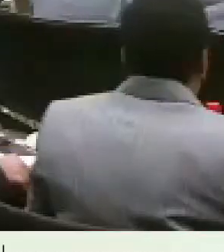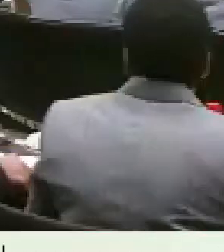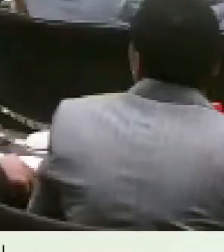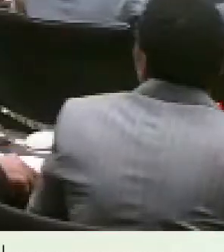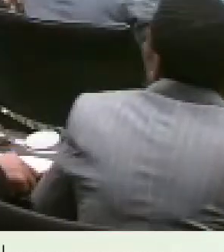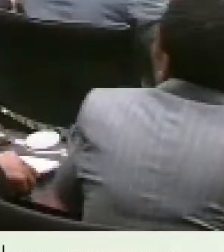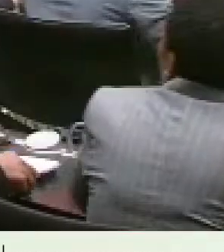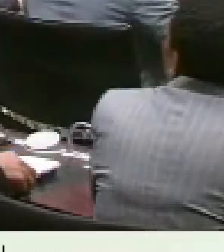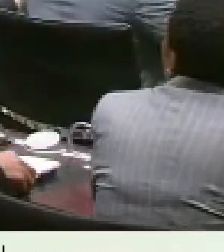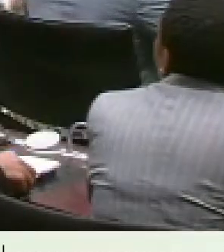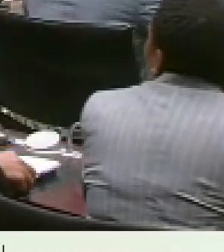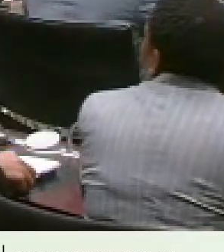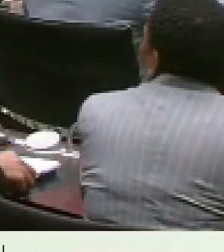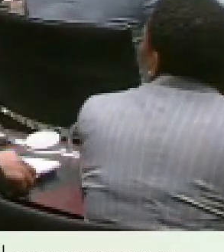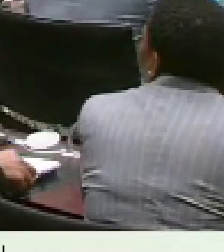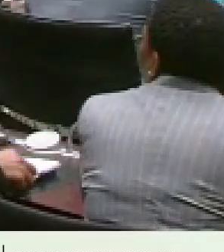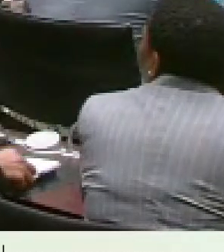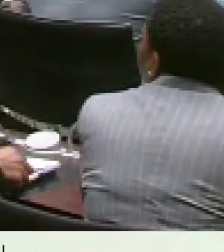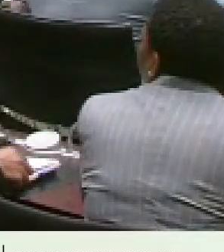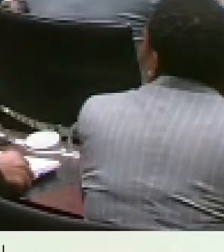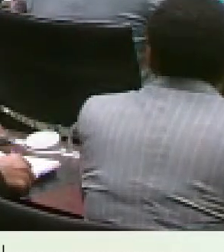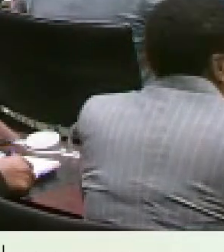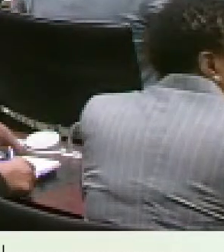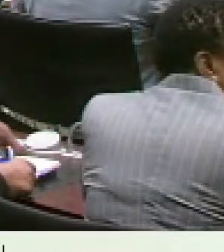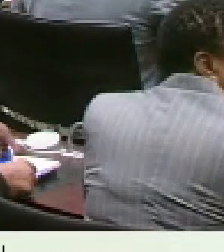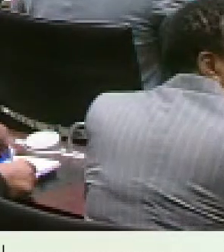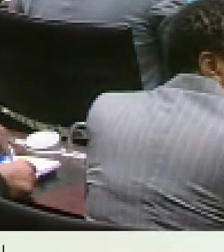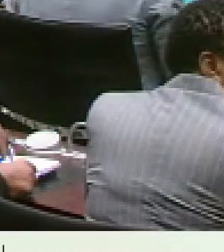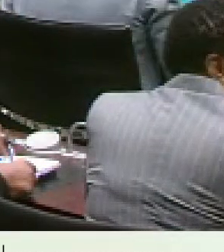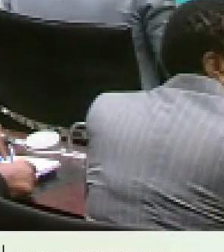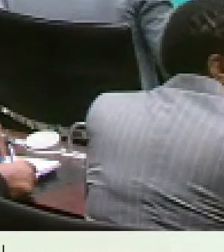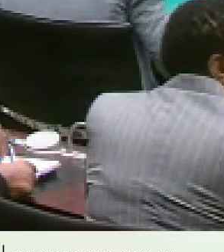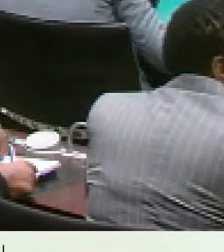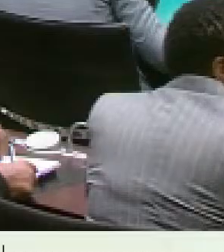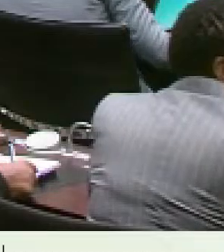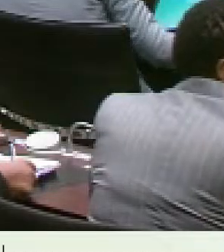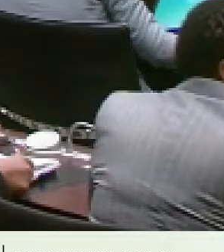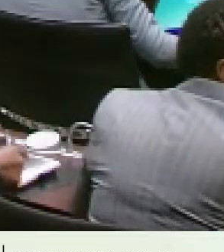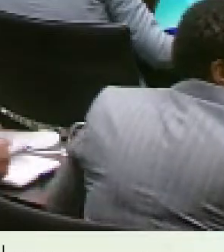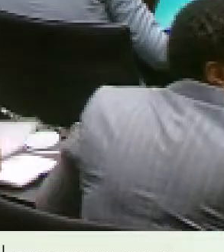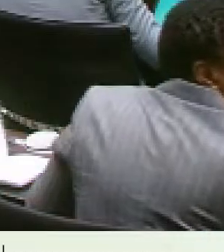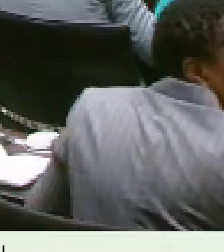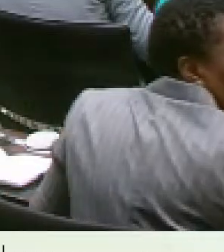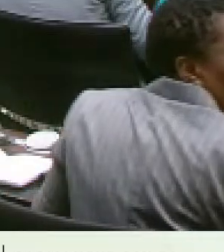Debate on vote number 14, Statistics South Africa Appropriation Bill.